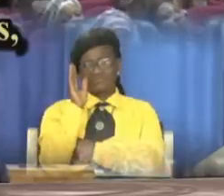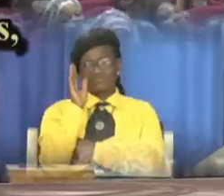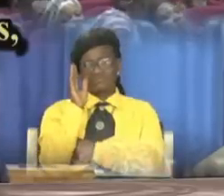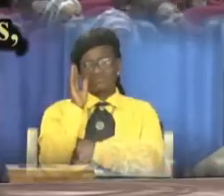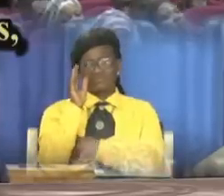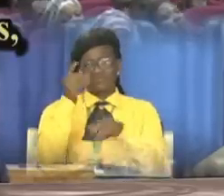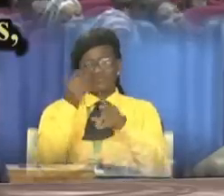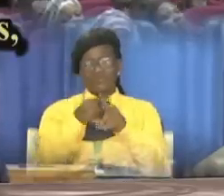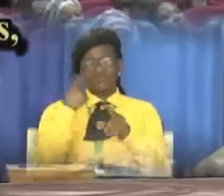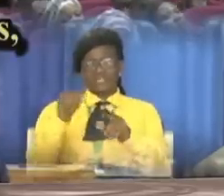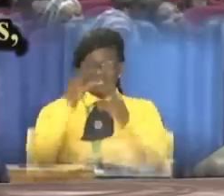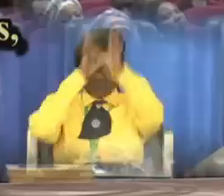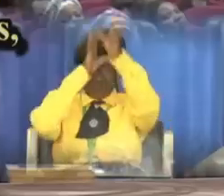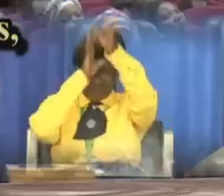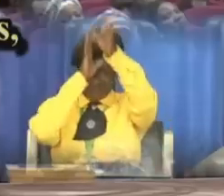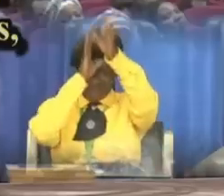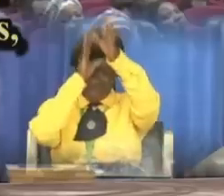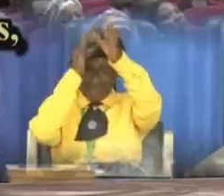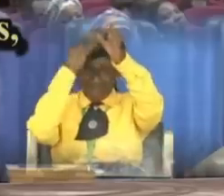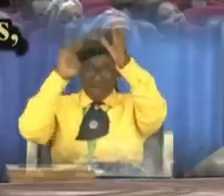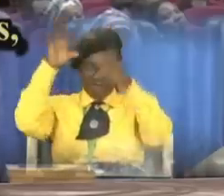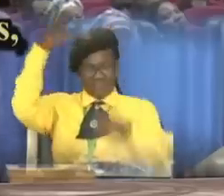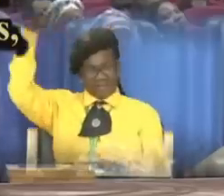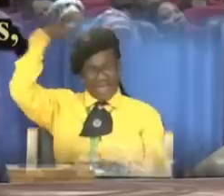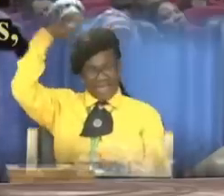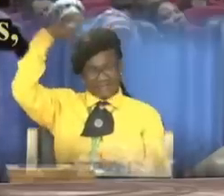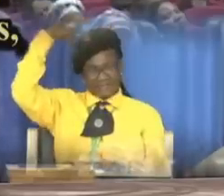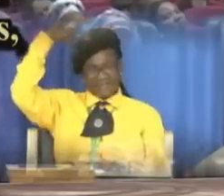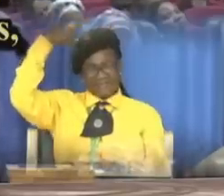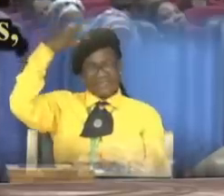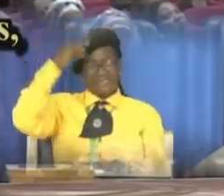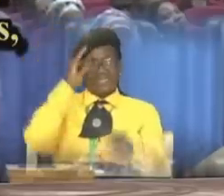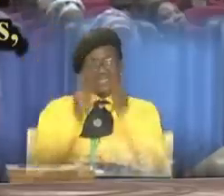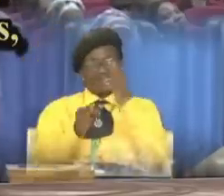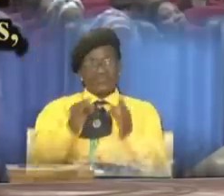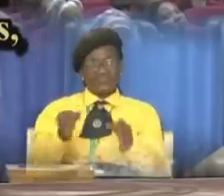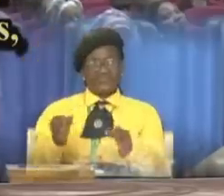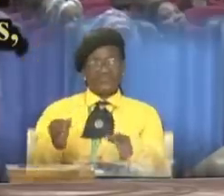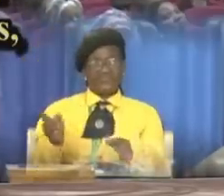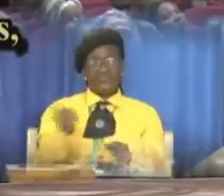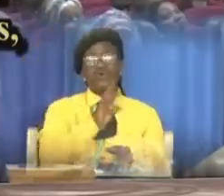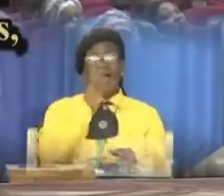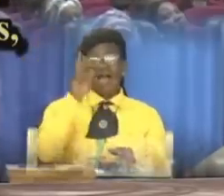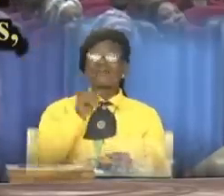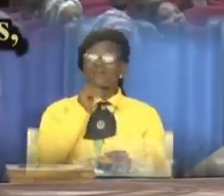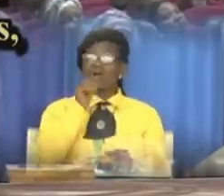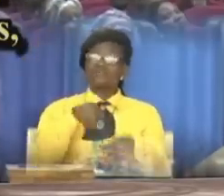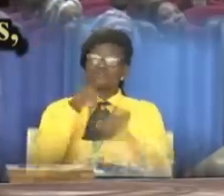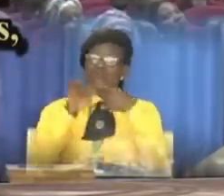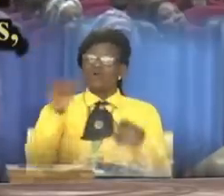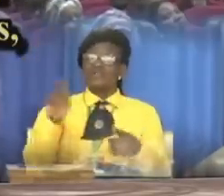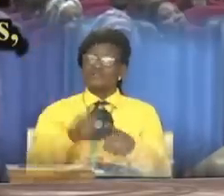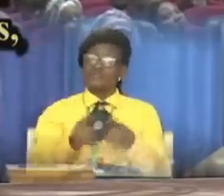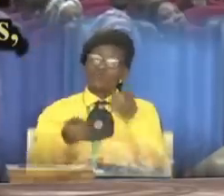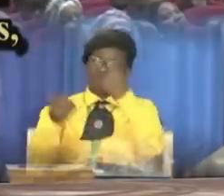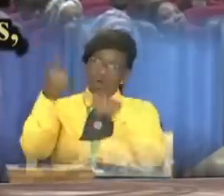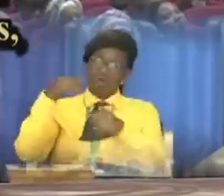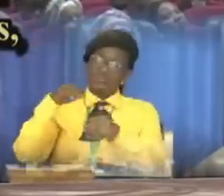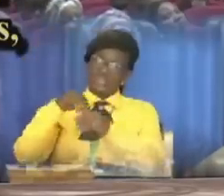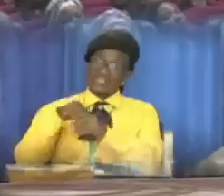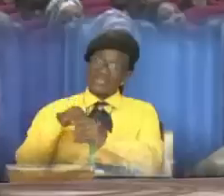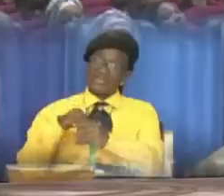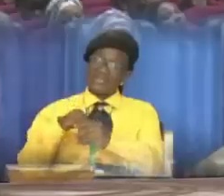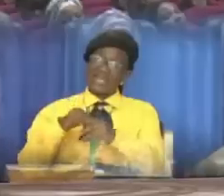From the Father of lights. If you allow me to come in, I will come in